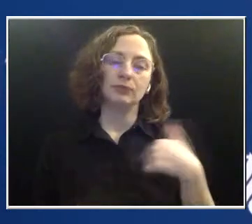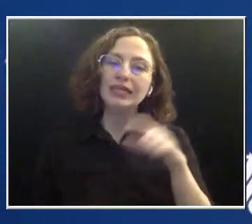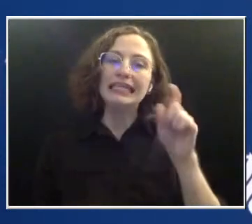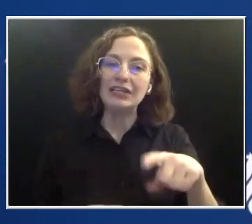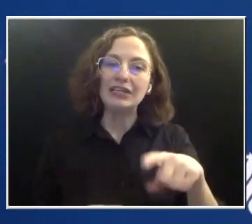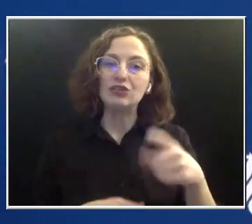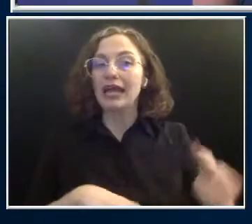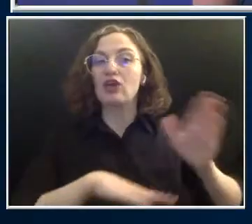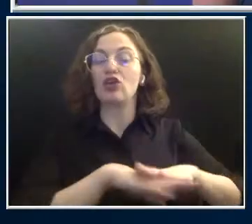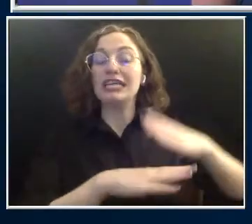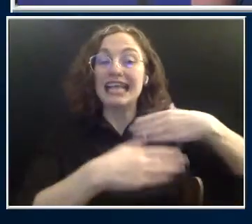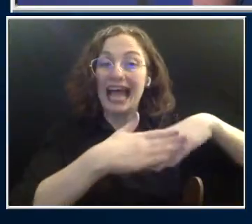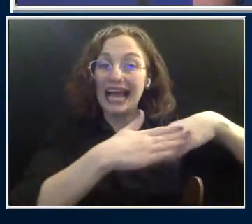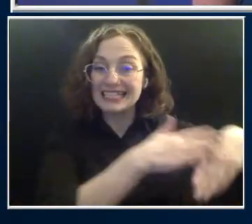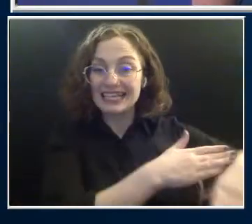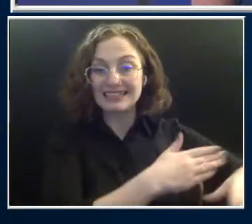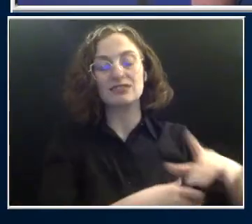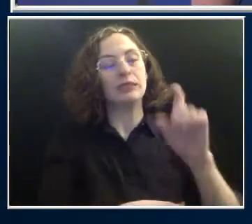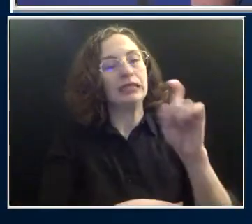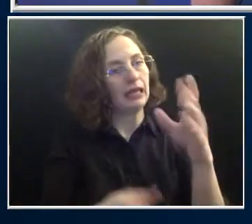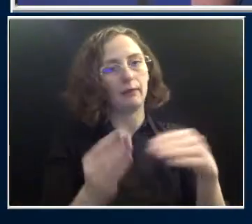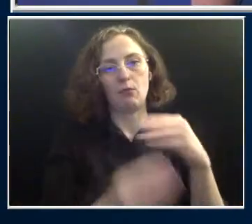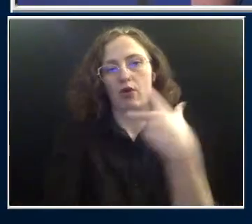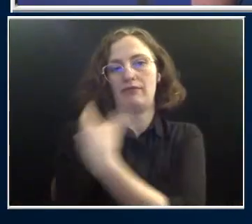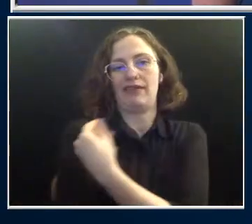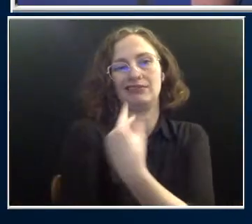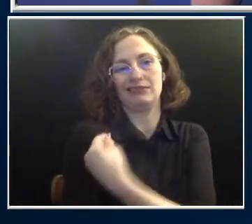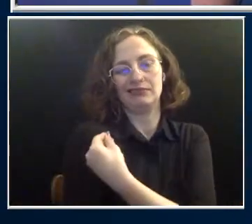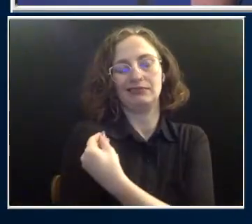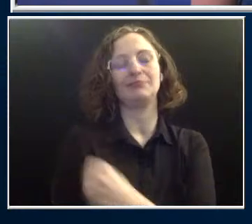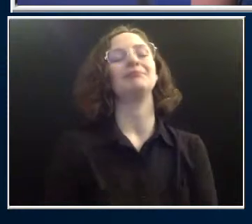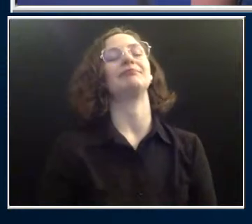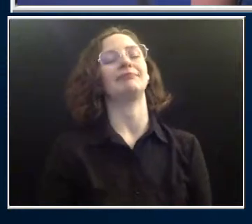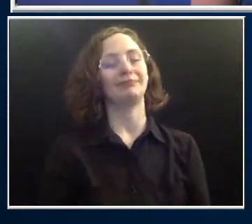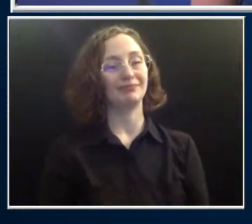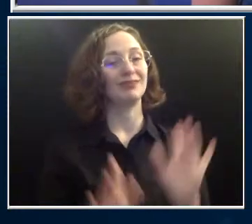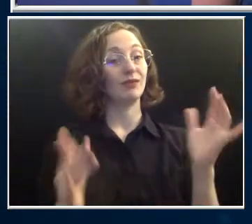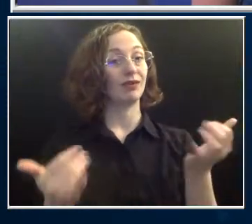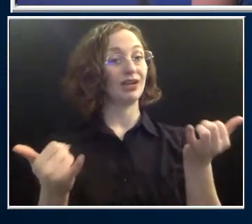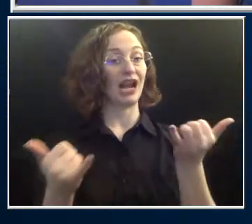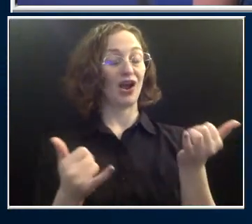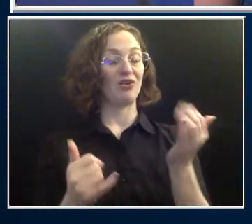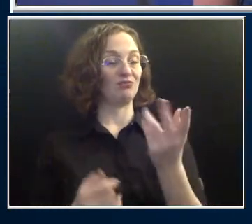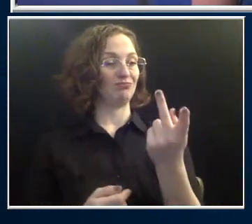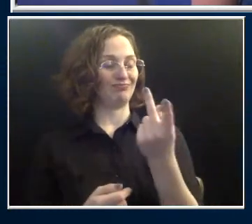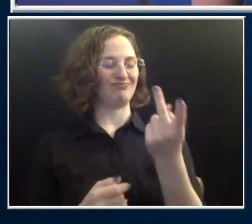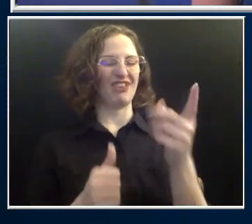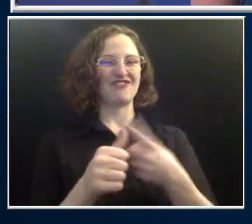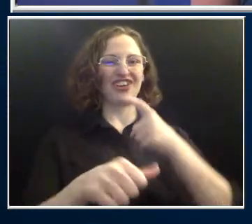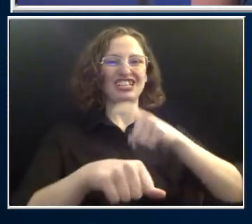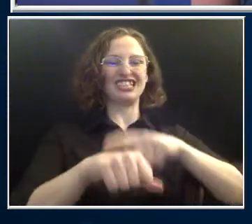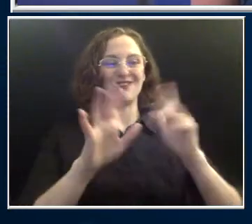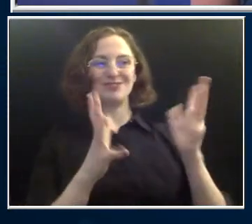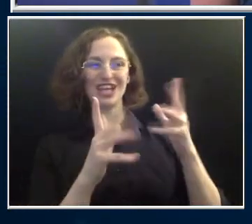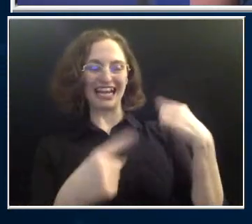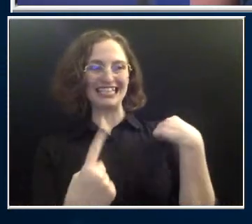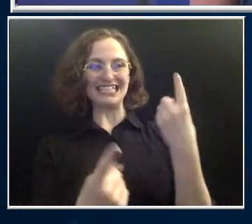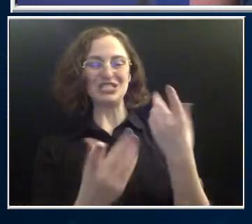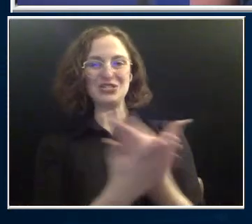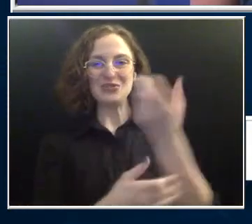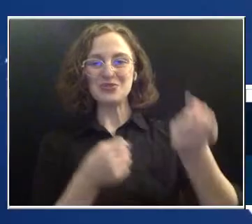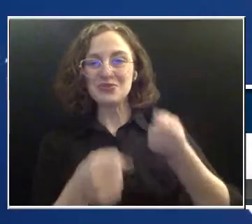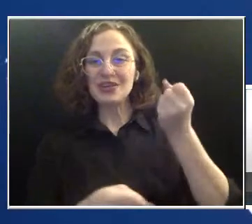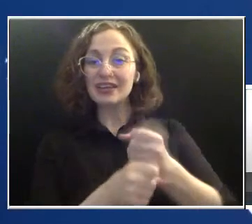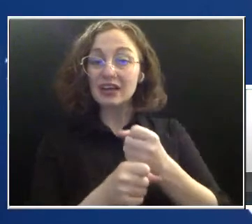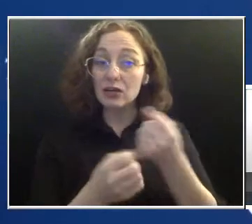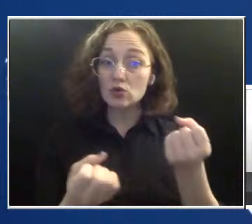vaccines in arms. All right, so this is our first time talking since the new year, and let's just talk COVID numbers. What are we seeing? So right now,